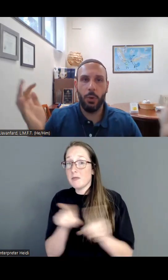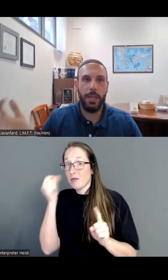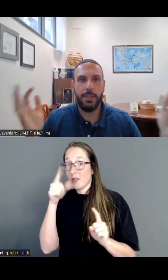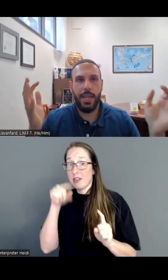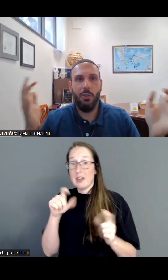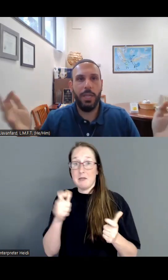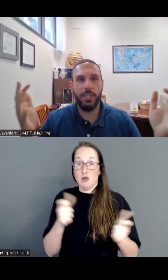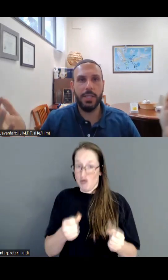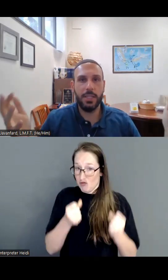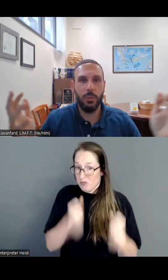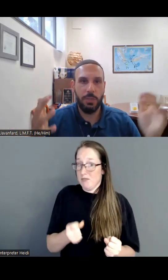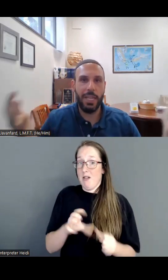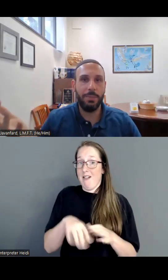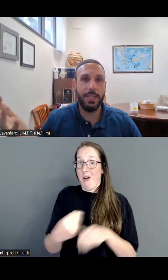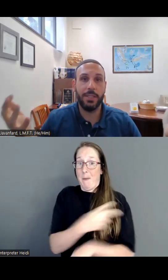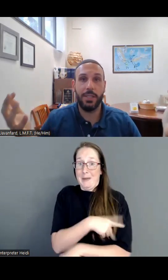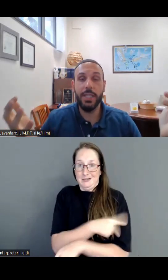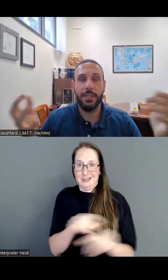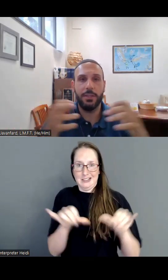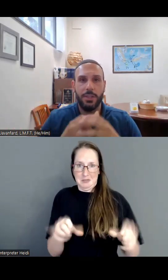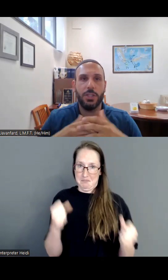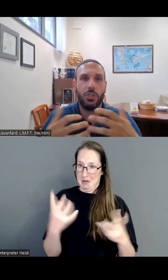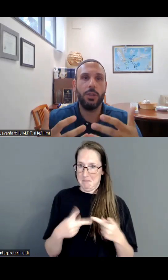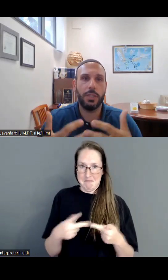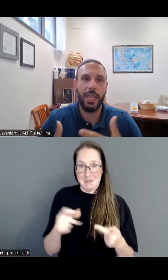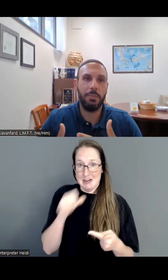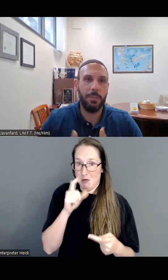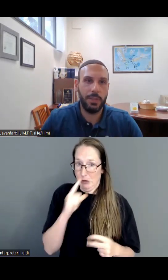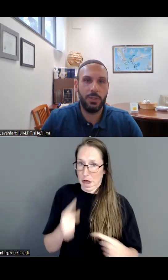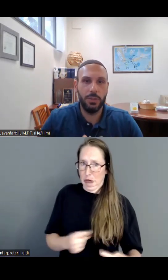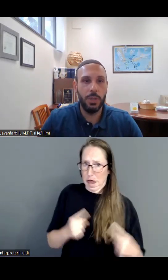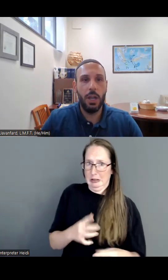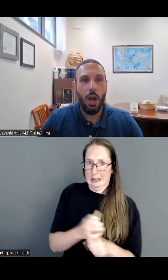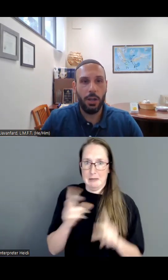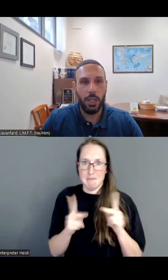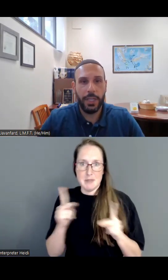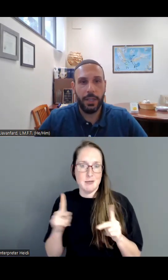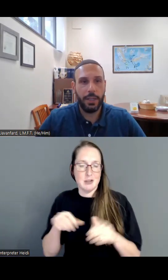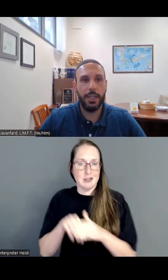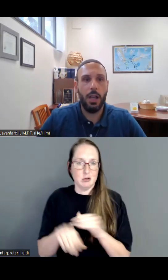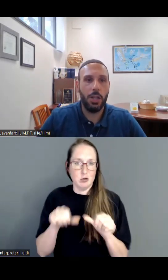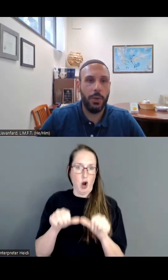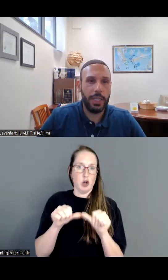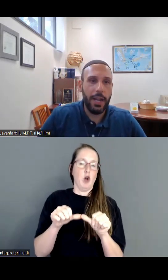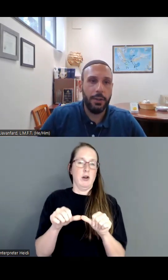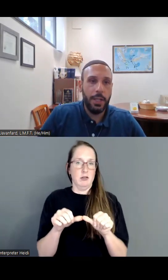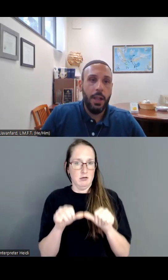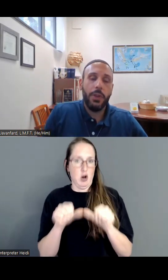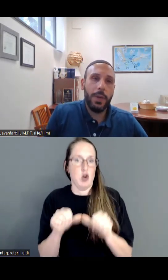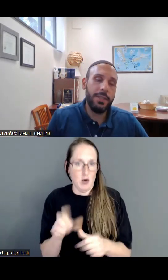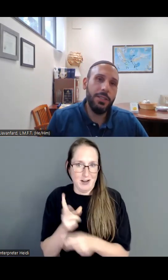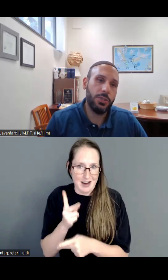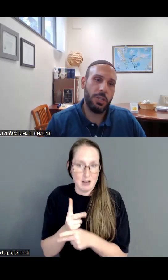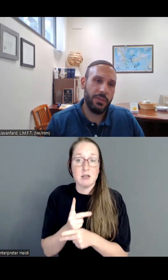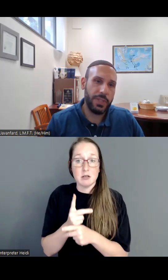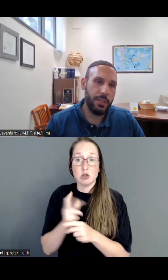massive, robust outpatient system, which in many places there isn't, there's a struggle to get people into ongoing care, there